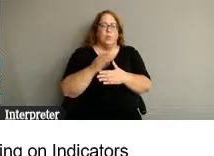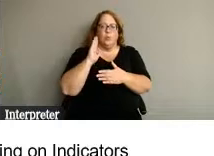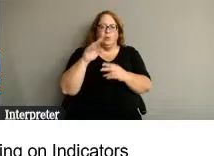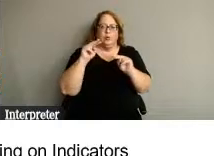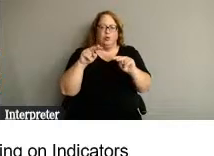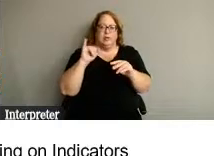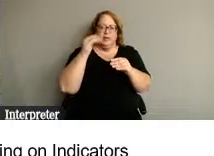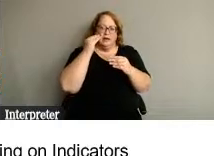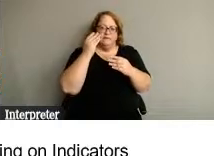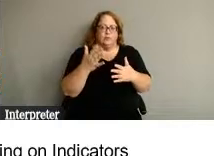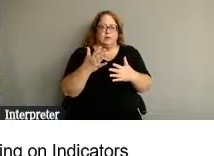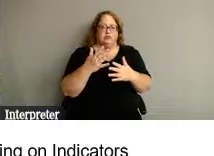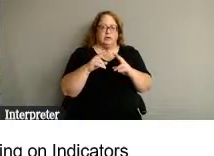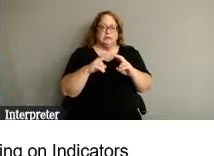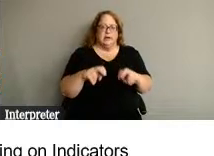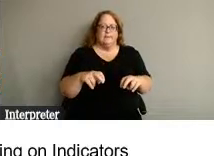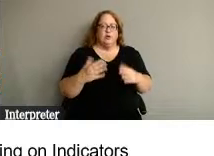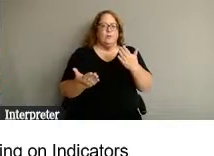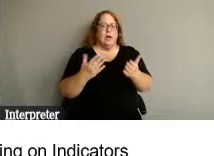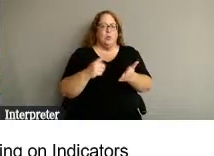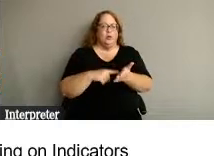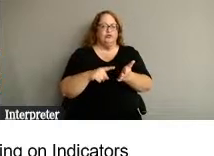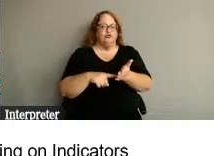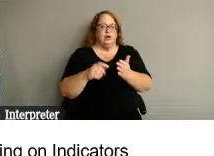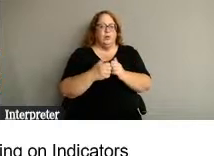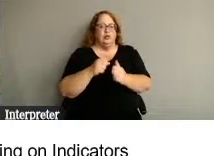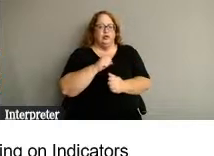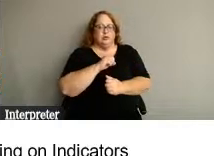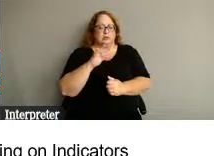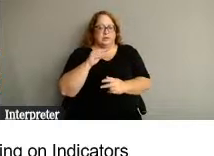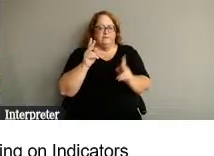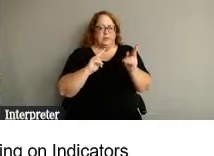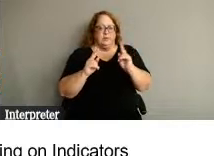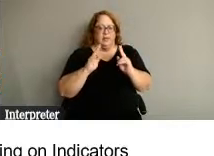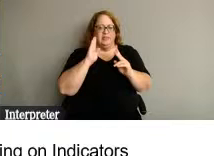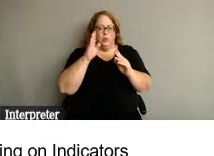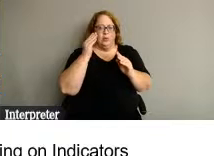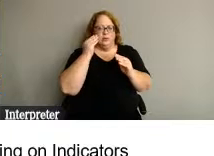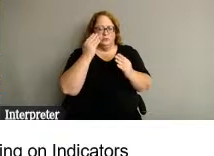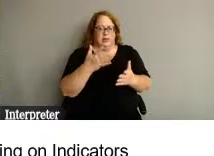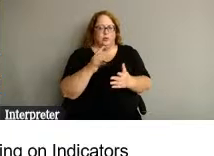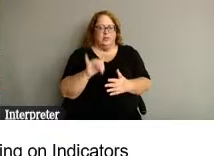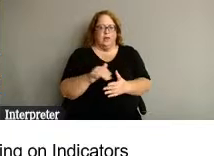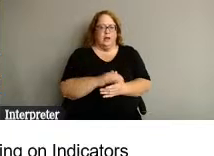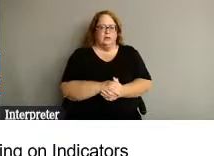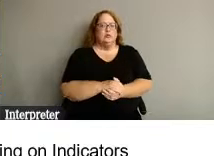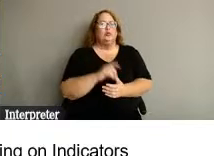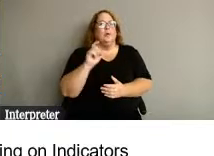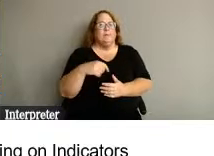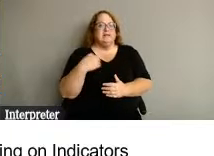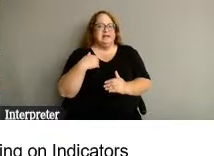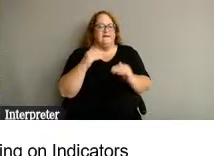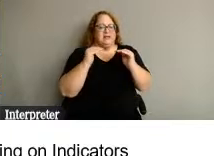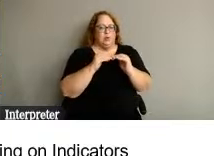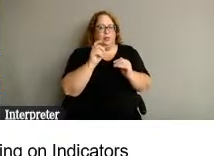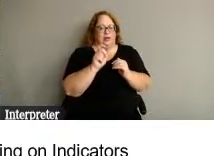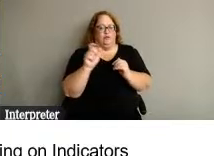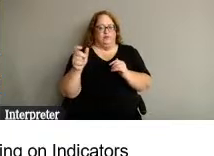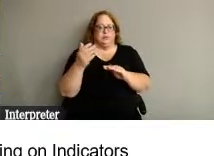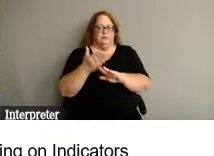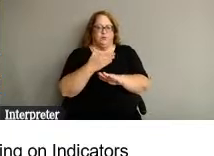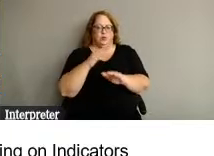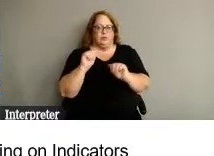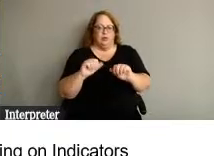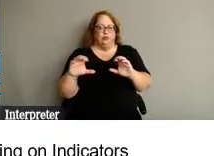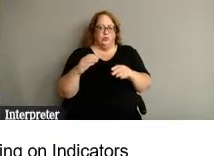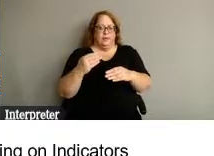look at that information. You might want to check with your staff people. They'll tell you that. Okay. You got to have equal intervals before you can